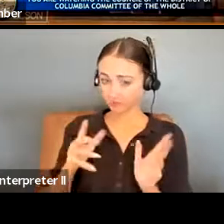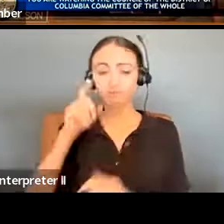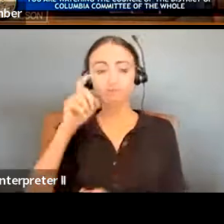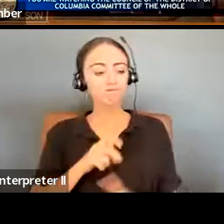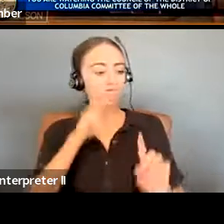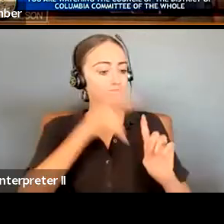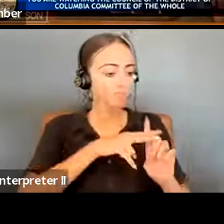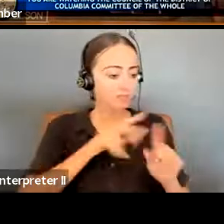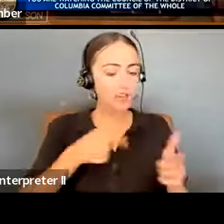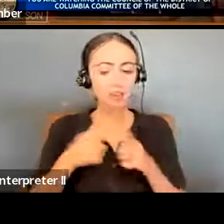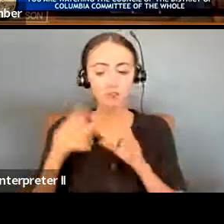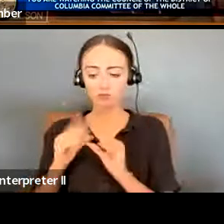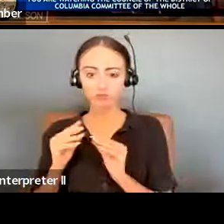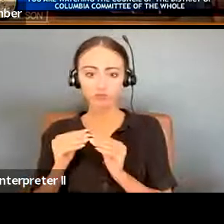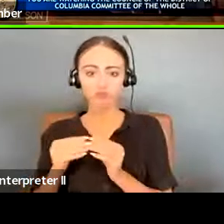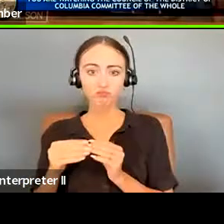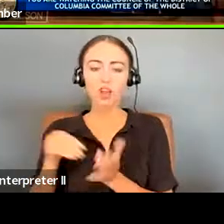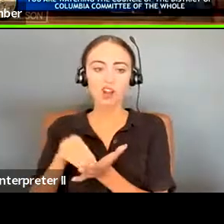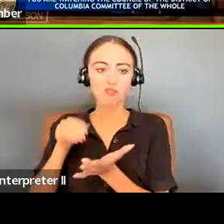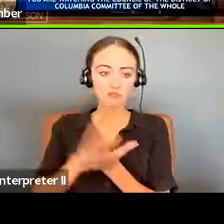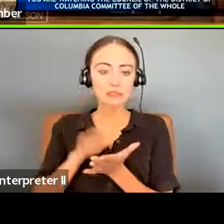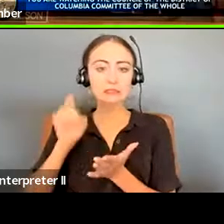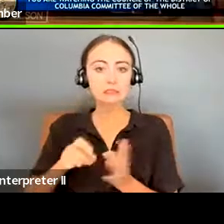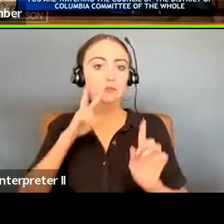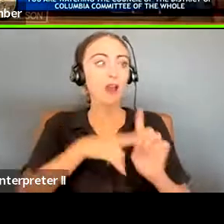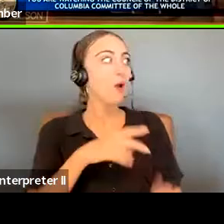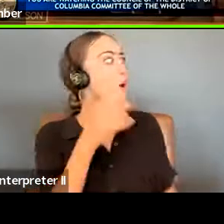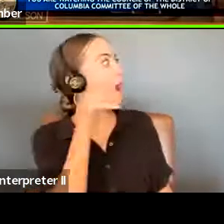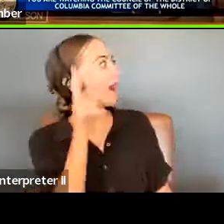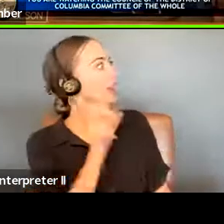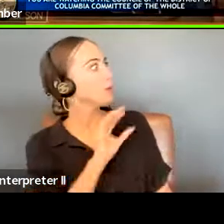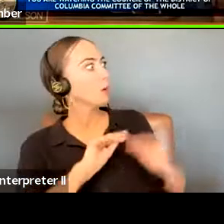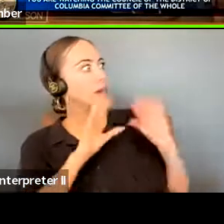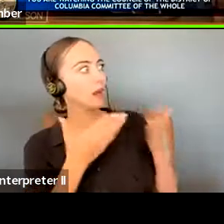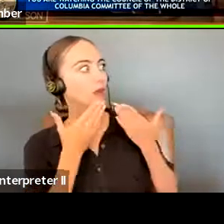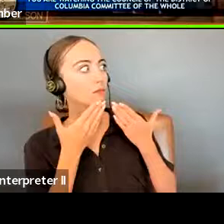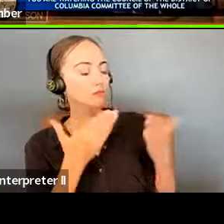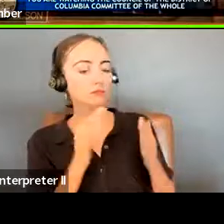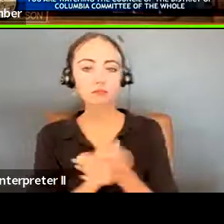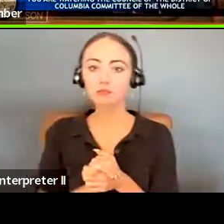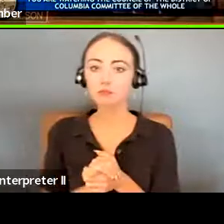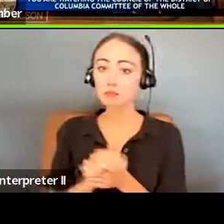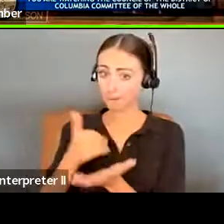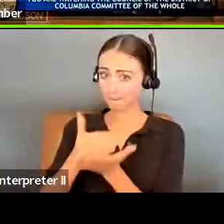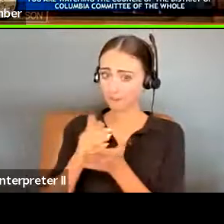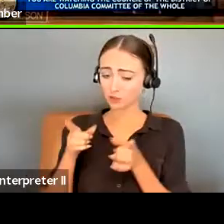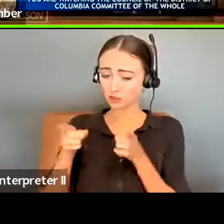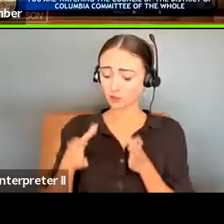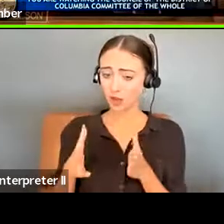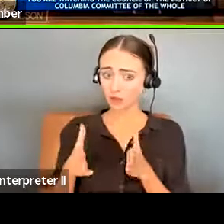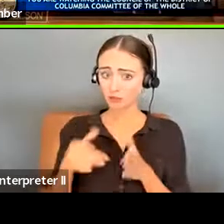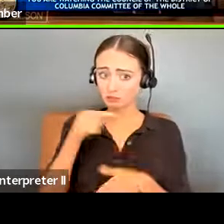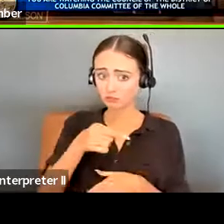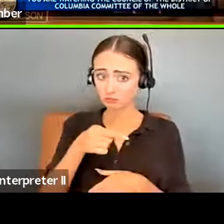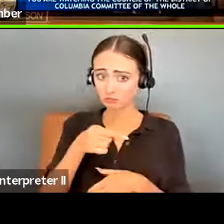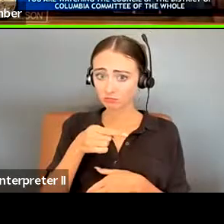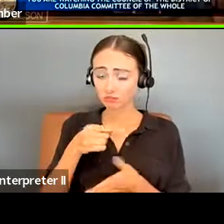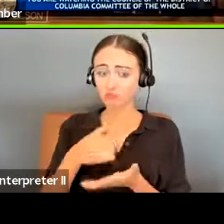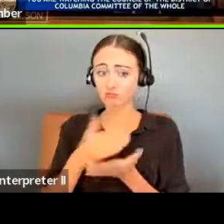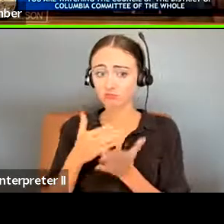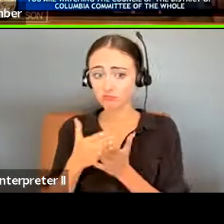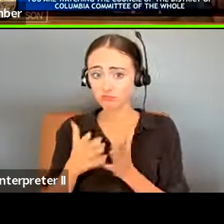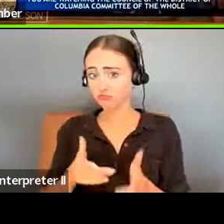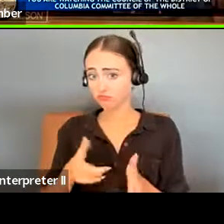and the hearing record are filed. Oh, we hear you very clearly. Thank you. And Madam Budget Director, does the measure's fiscal impact statement comply with